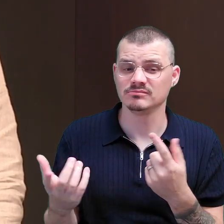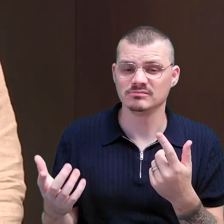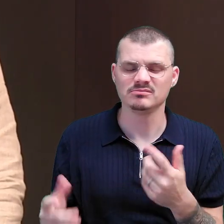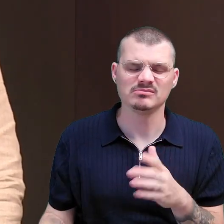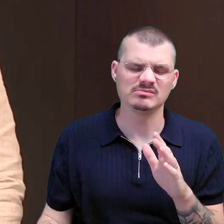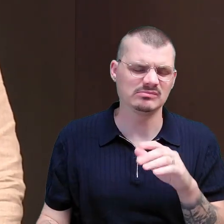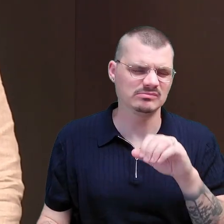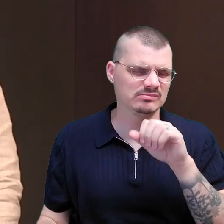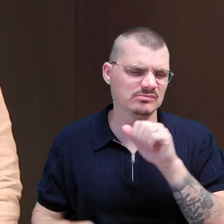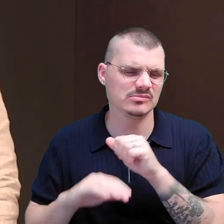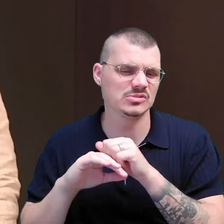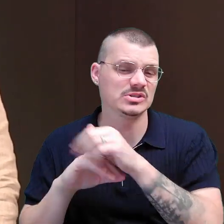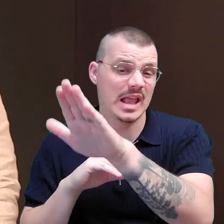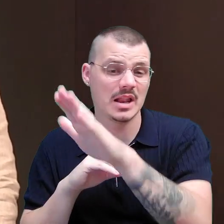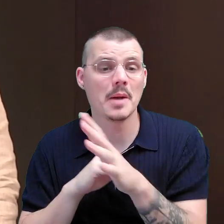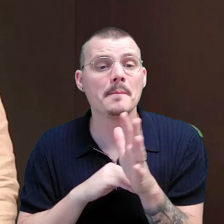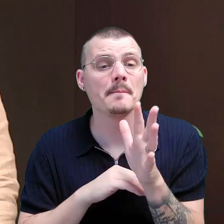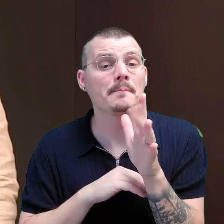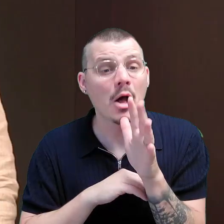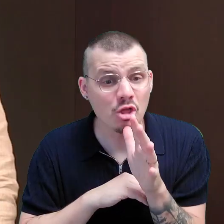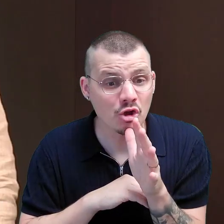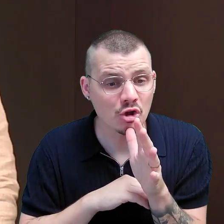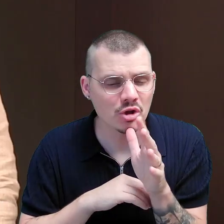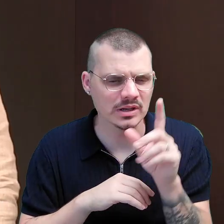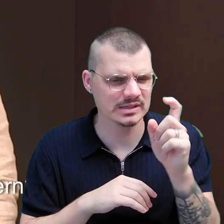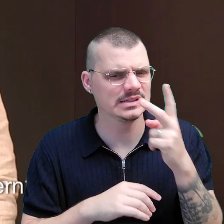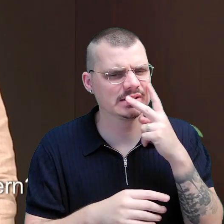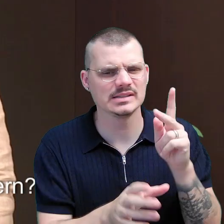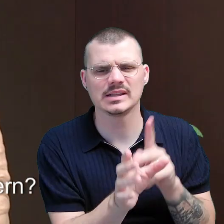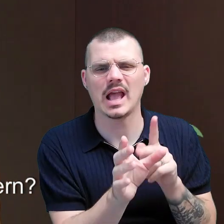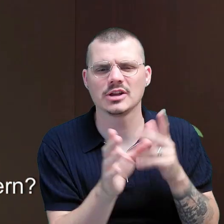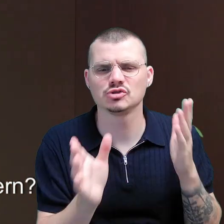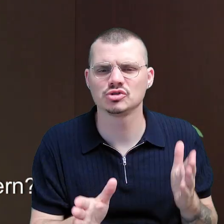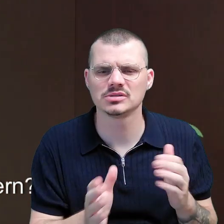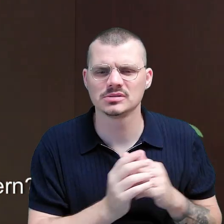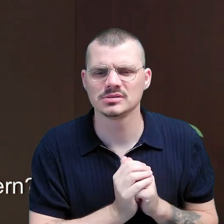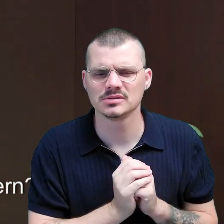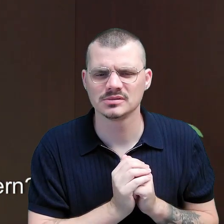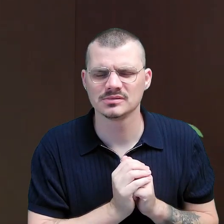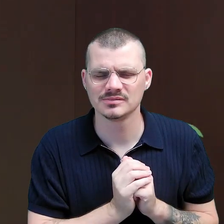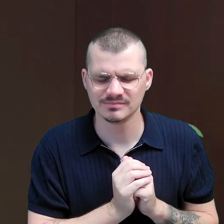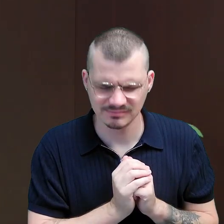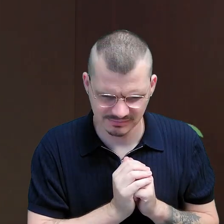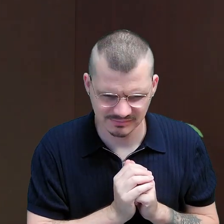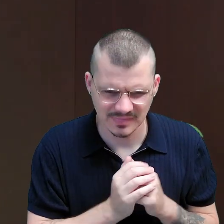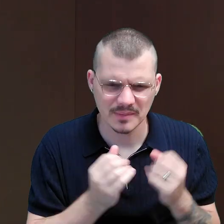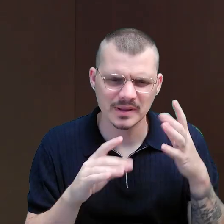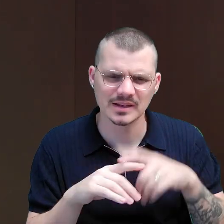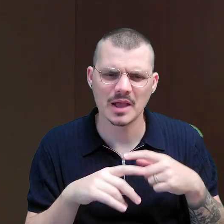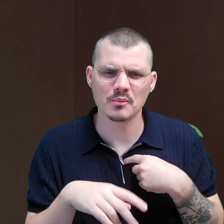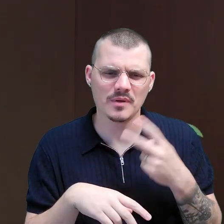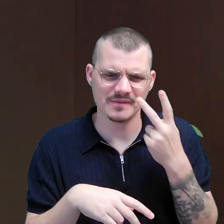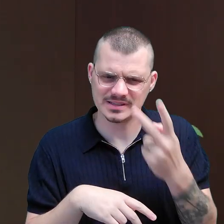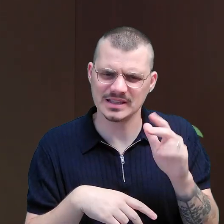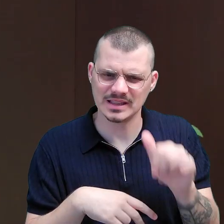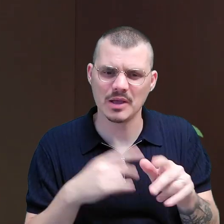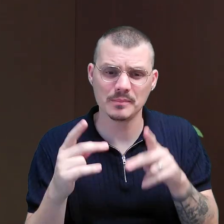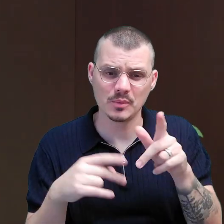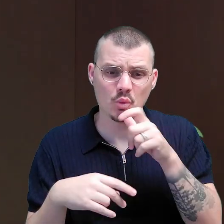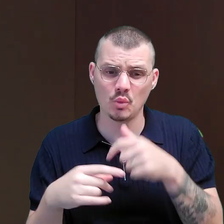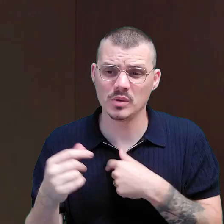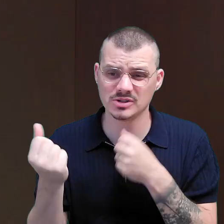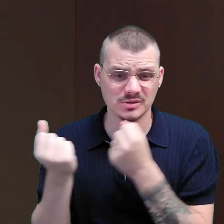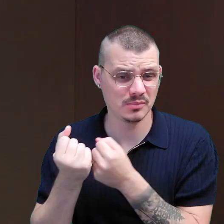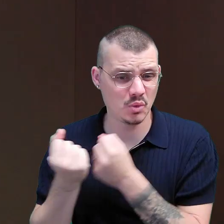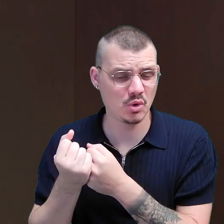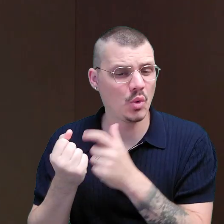send the mother to a psychiatrist. How many times have we seen this pattern in the people who we support who